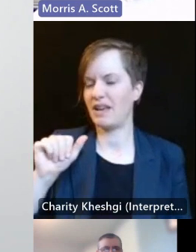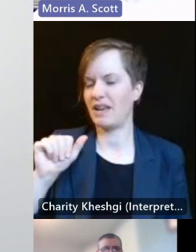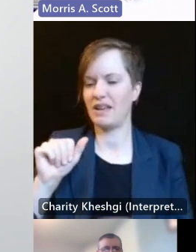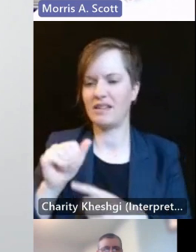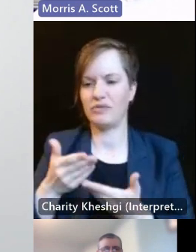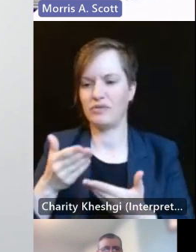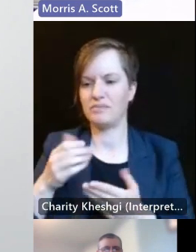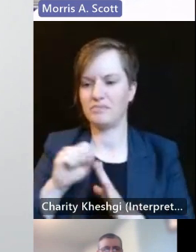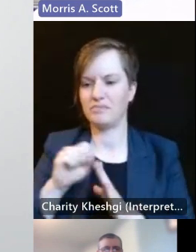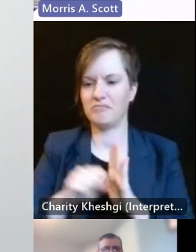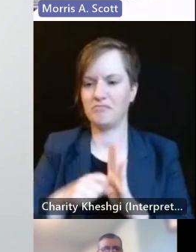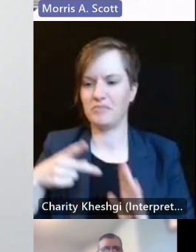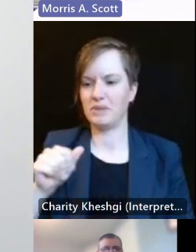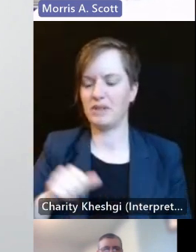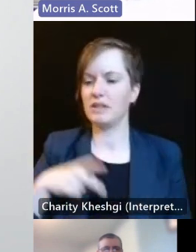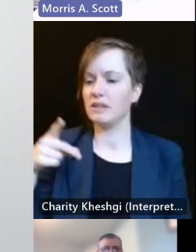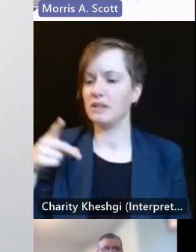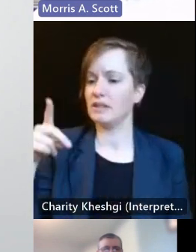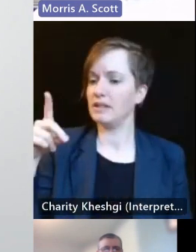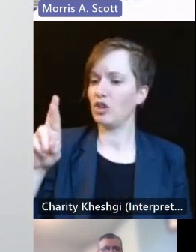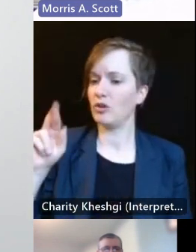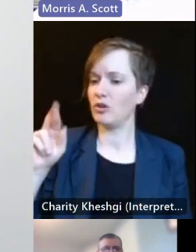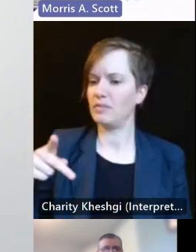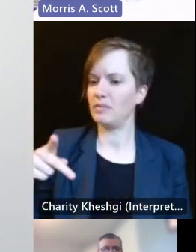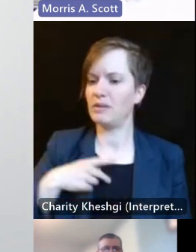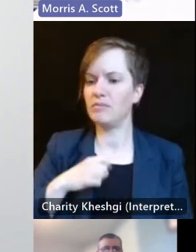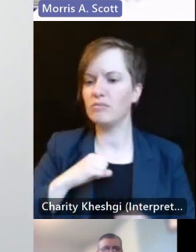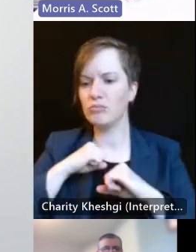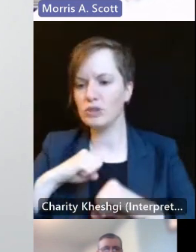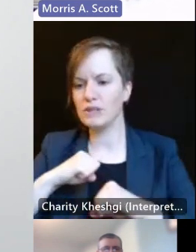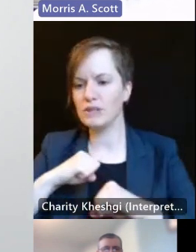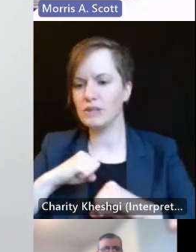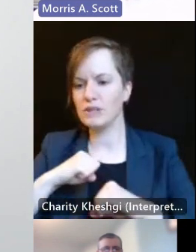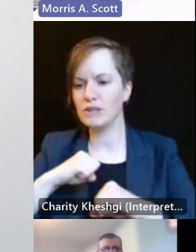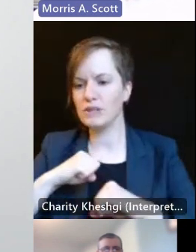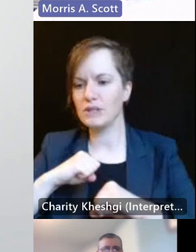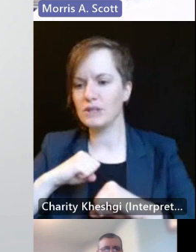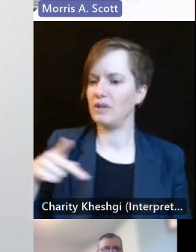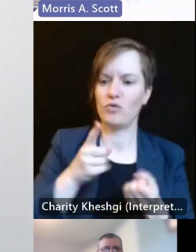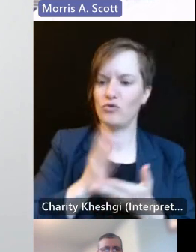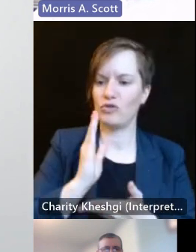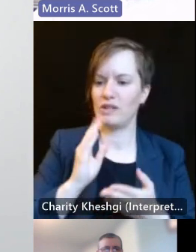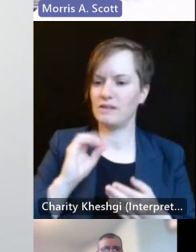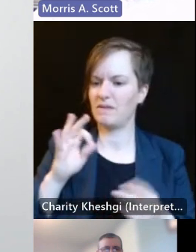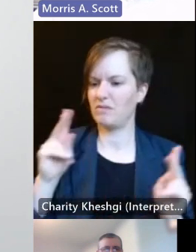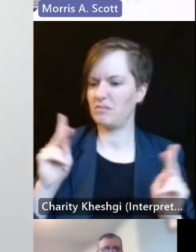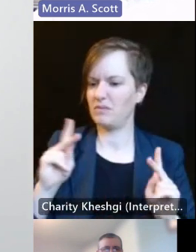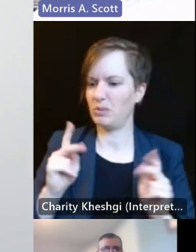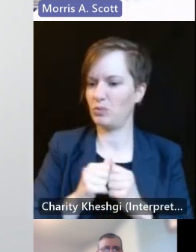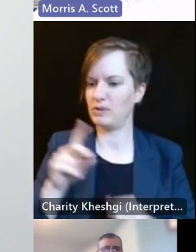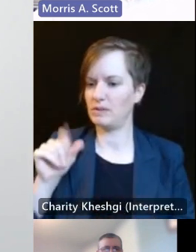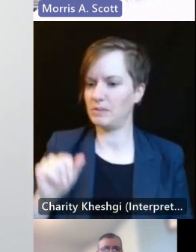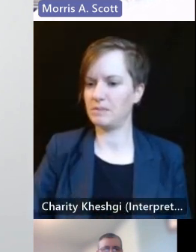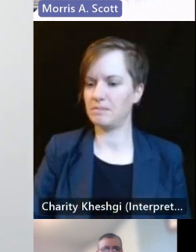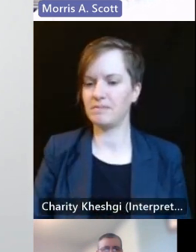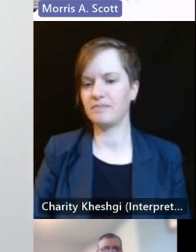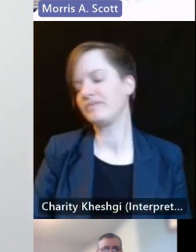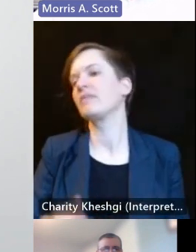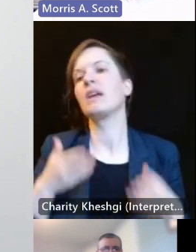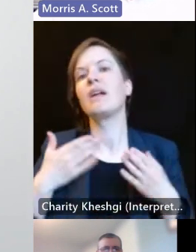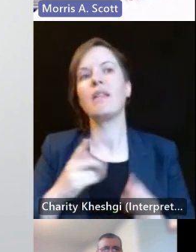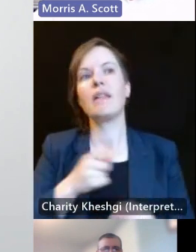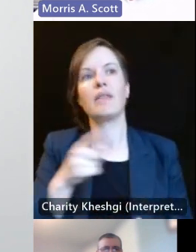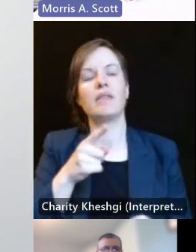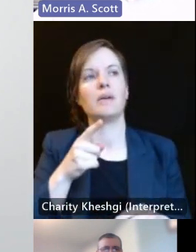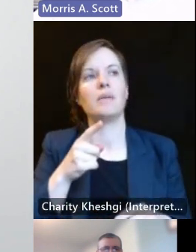protects and advocates for rights of people with disabilities so that they can live the lives they choose,